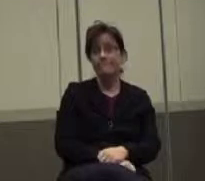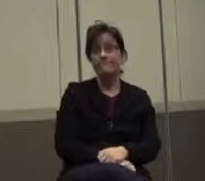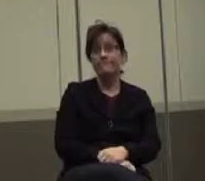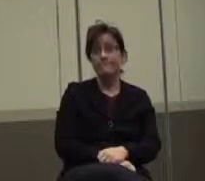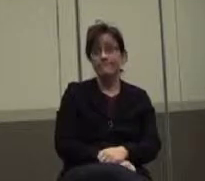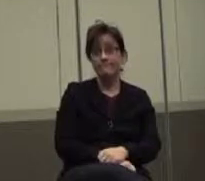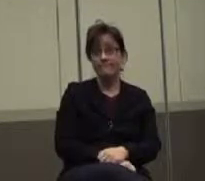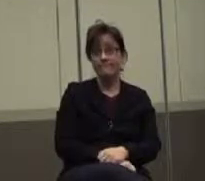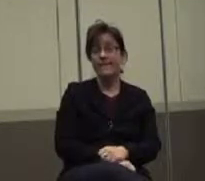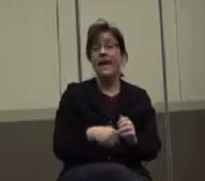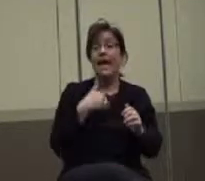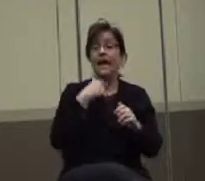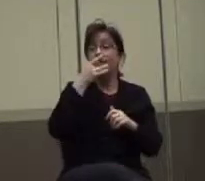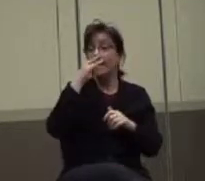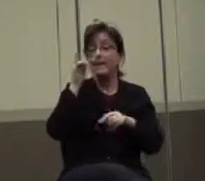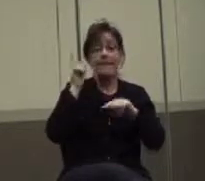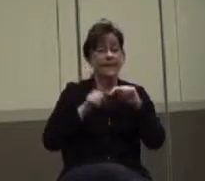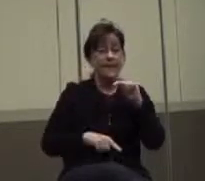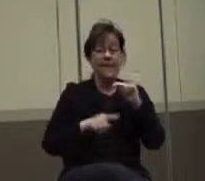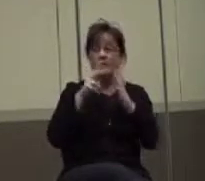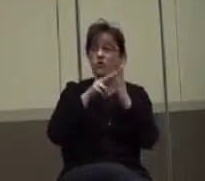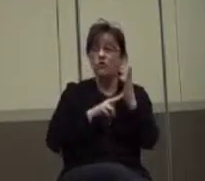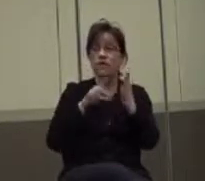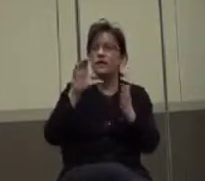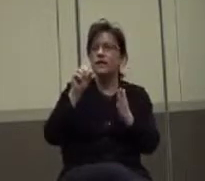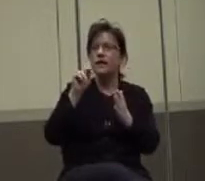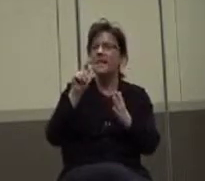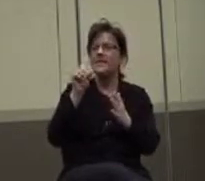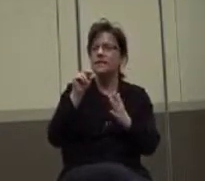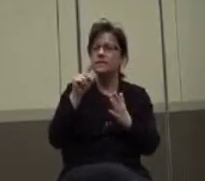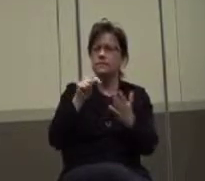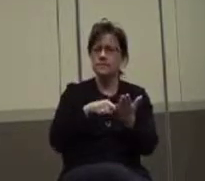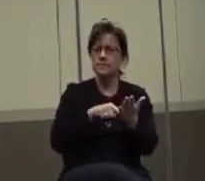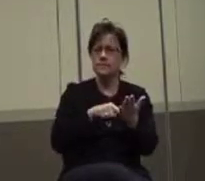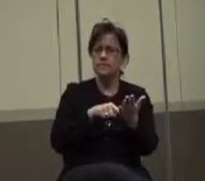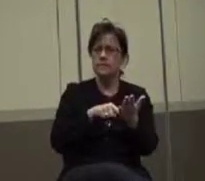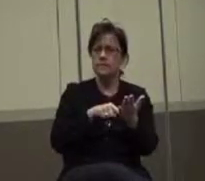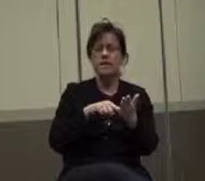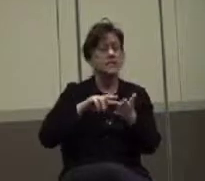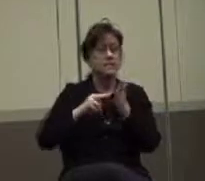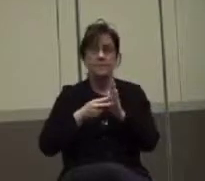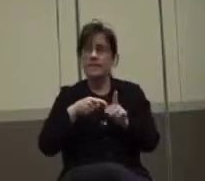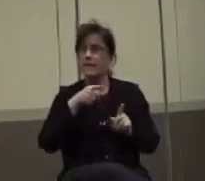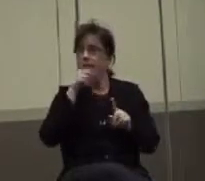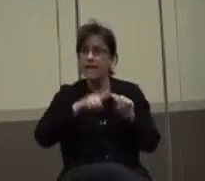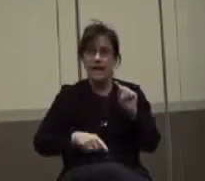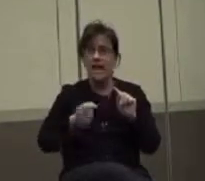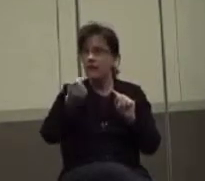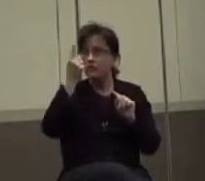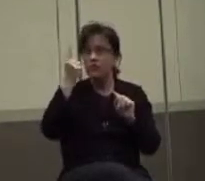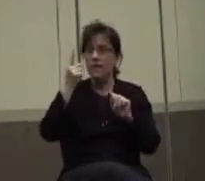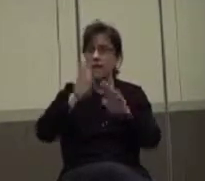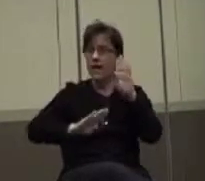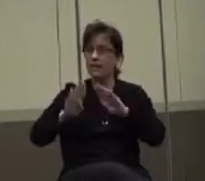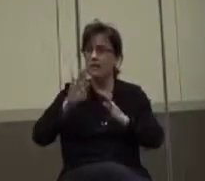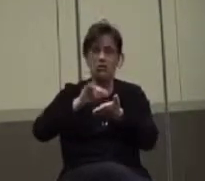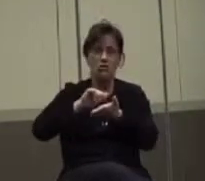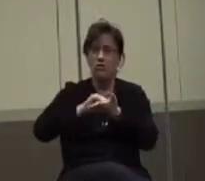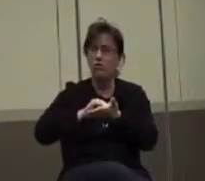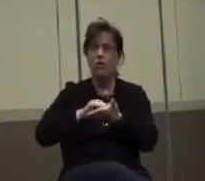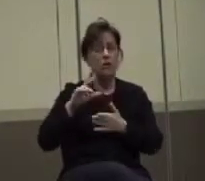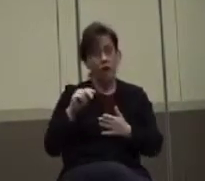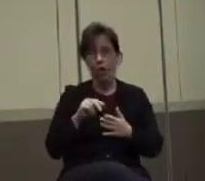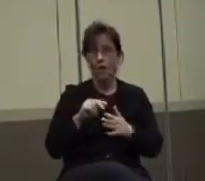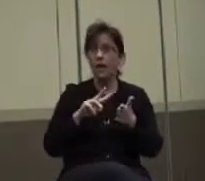can't even read the content. Does that mean he can't understand biology? No, it means he can't read it at that level.